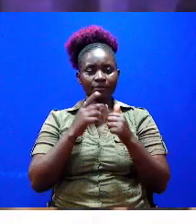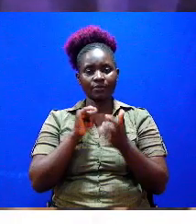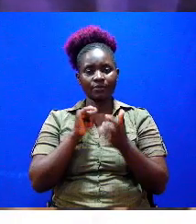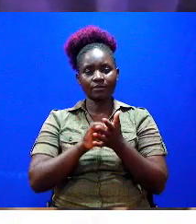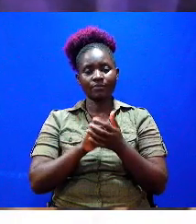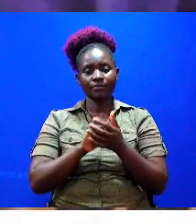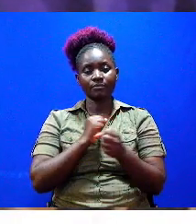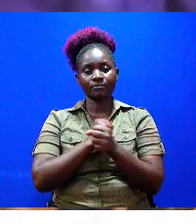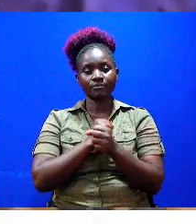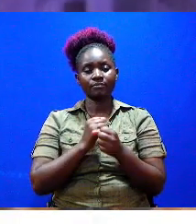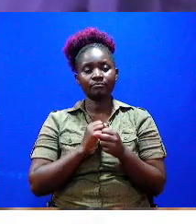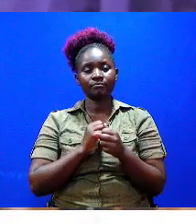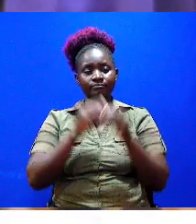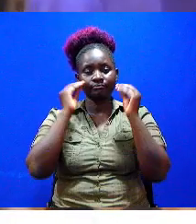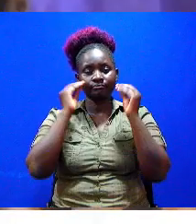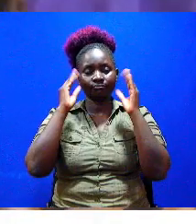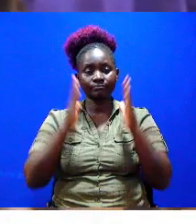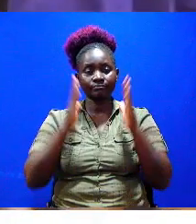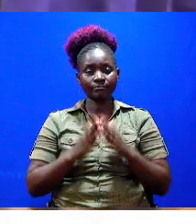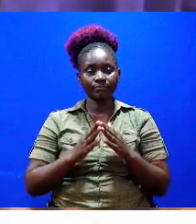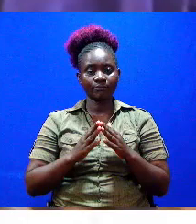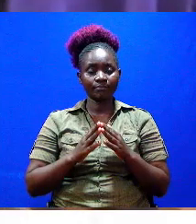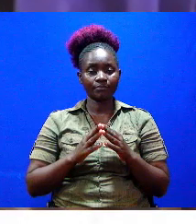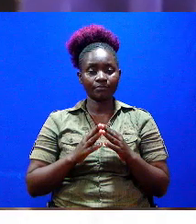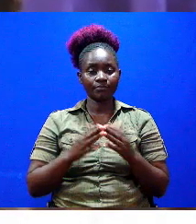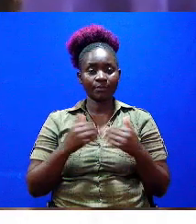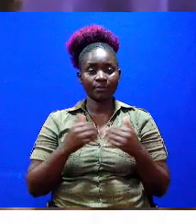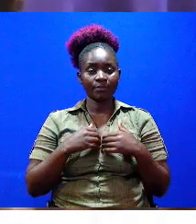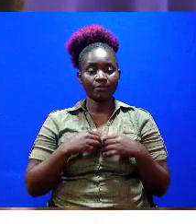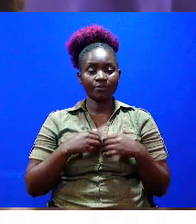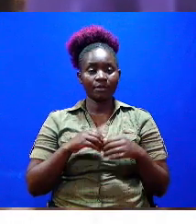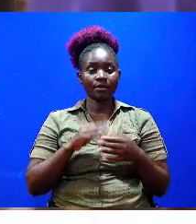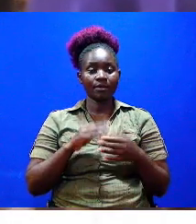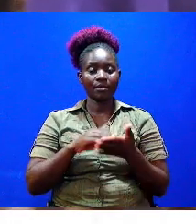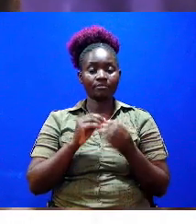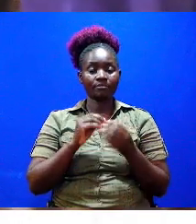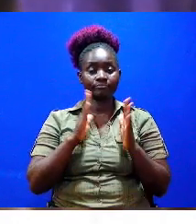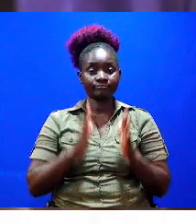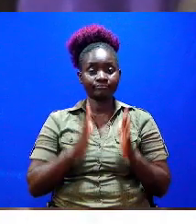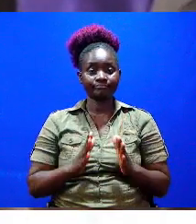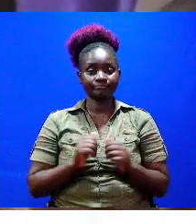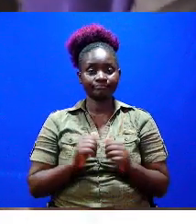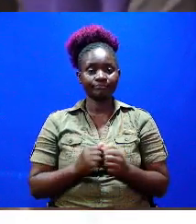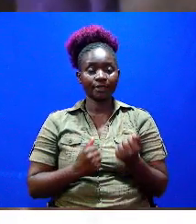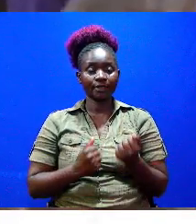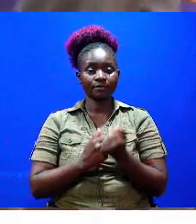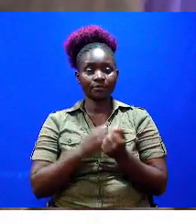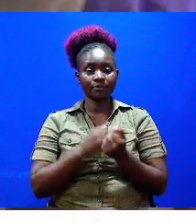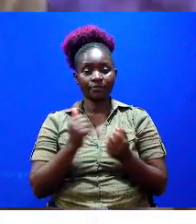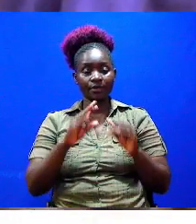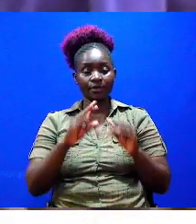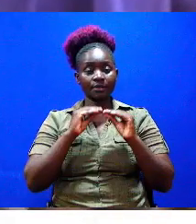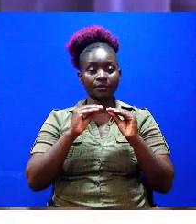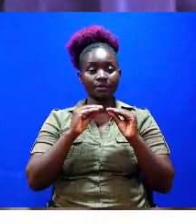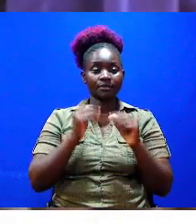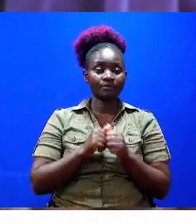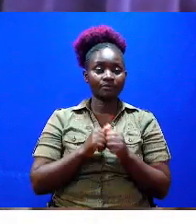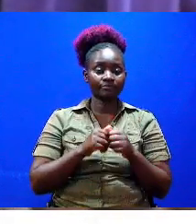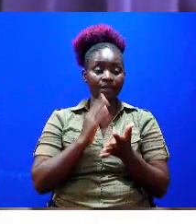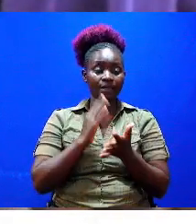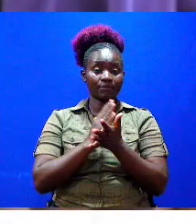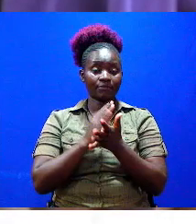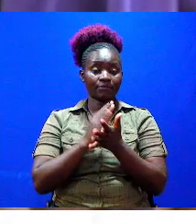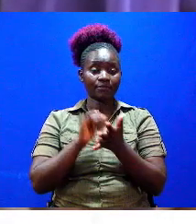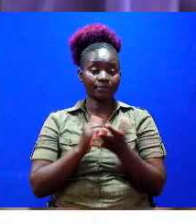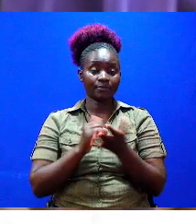so despite the fact that we don't have we have so many learners we came in to support the learners and we are teaching the learners and I can confirm that actually we